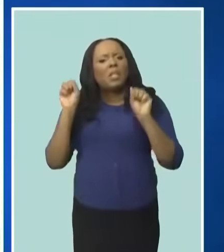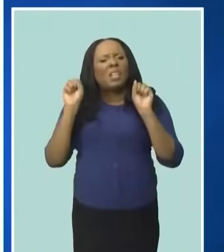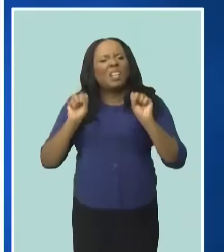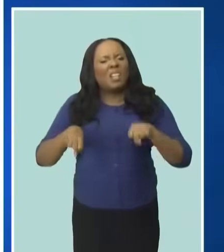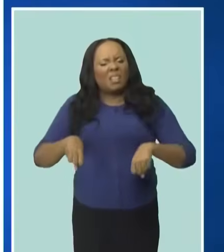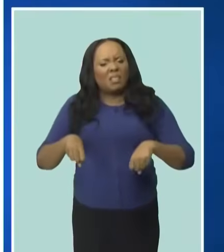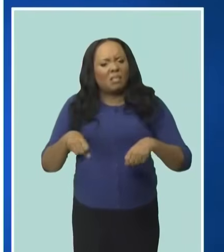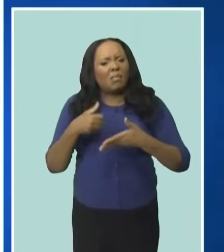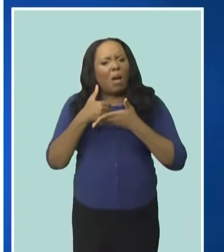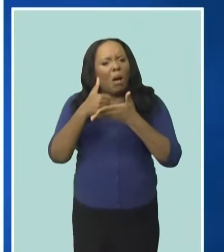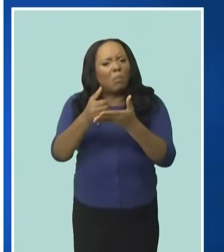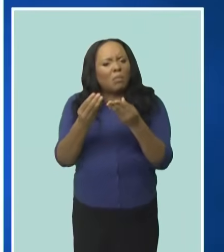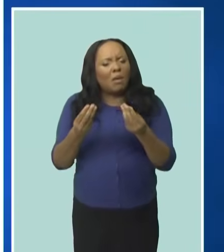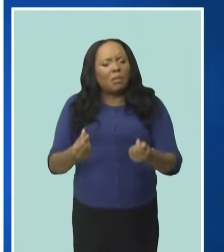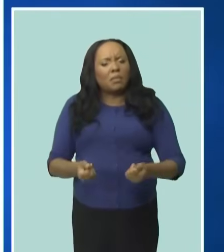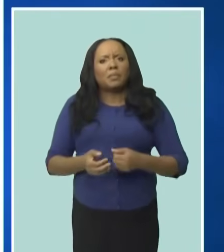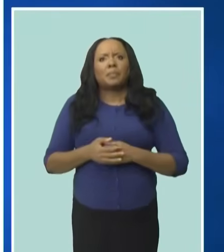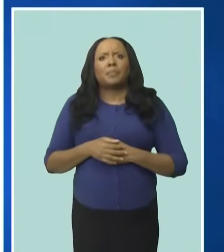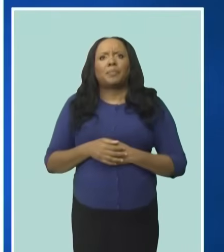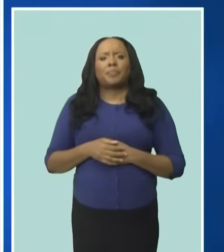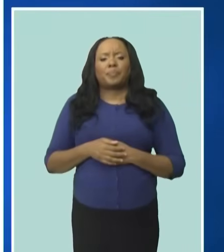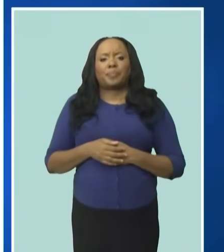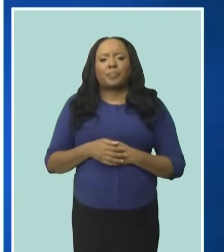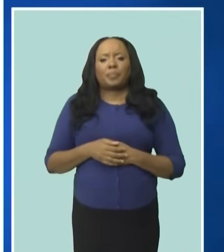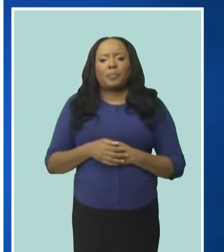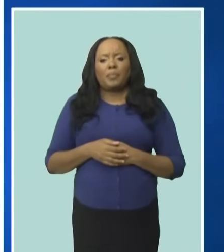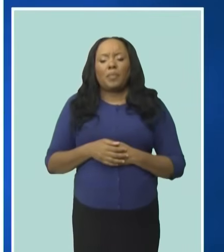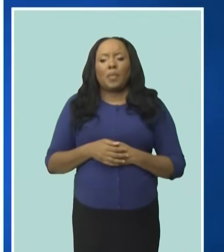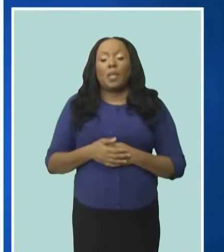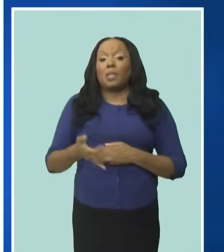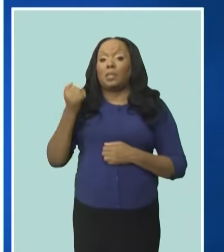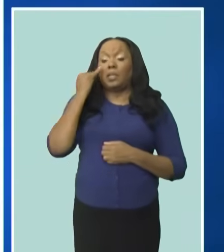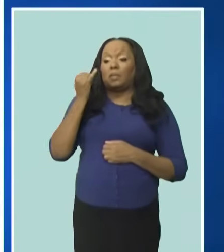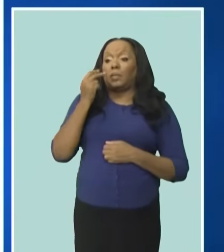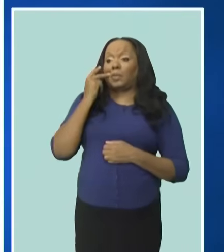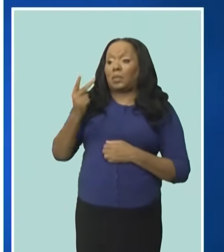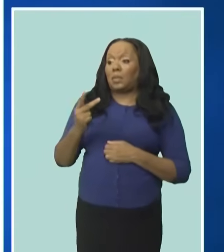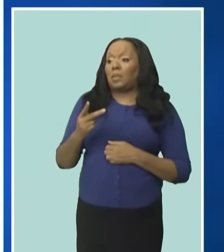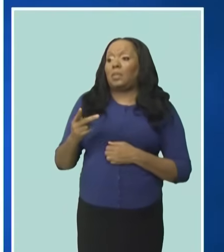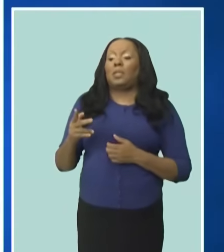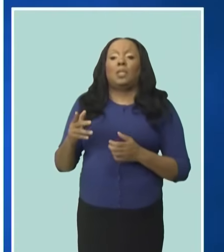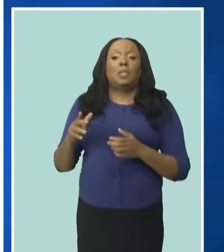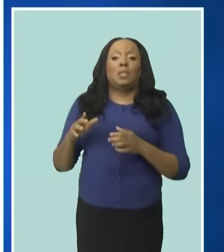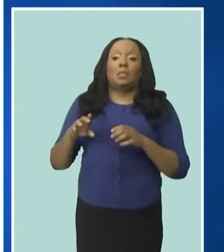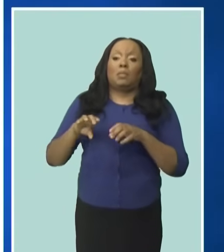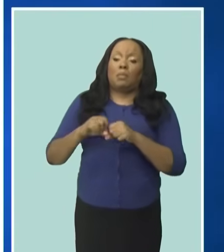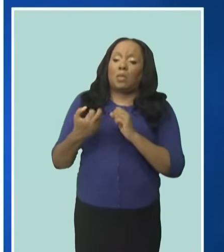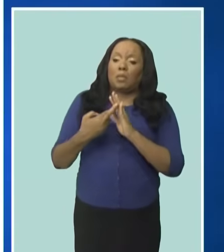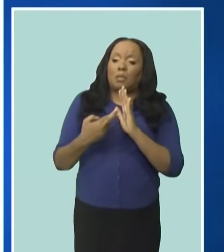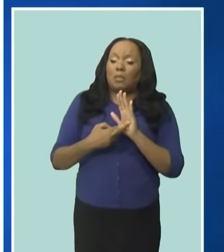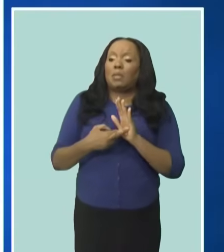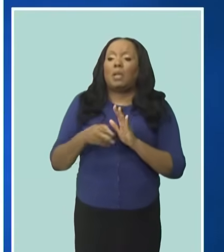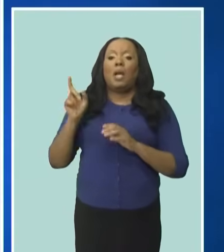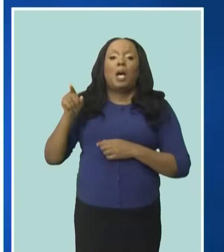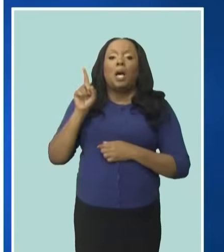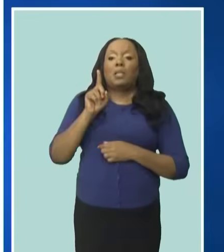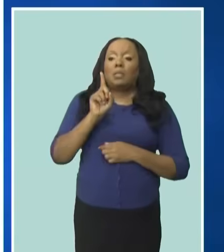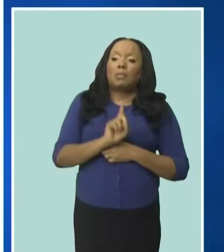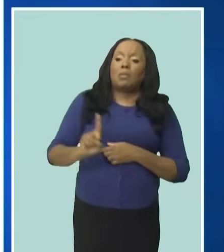situation. Where the operators reported immediately and taken to court within 7 days,